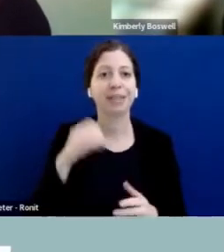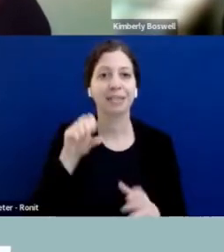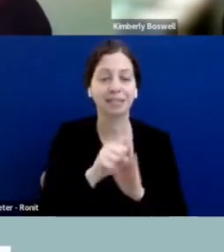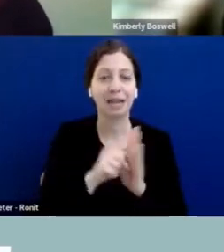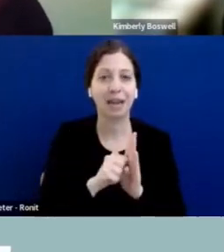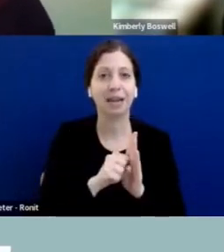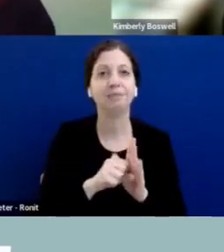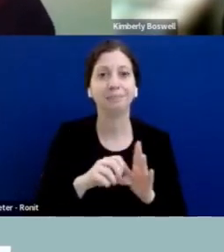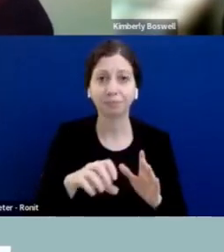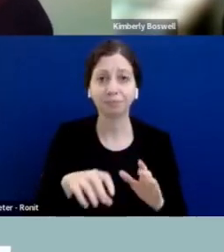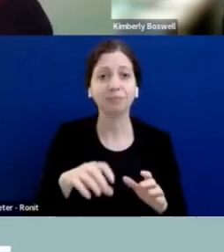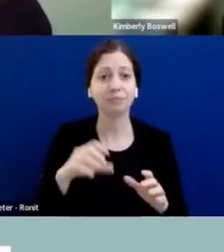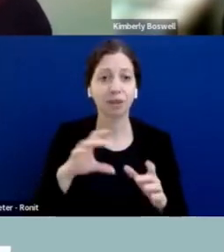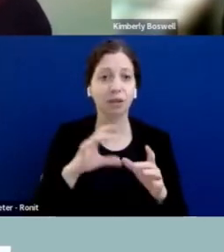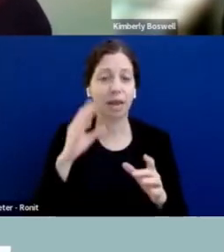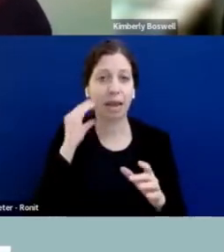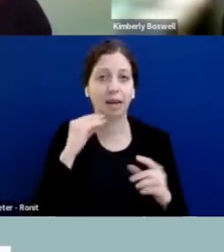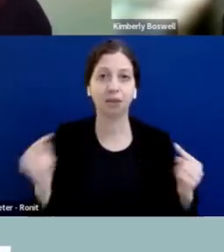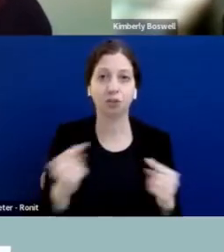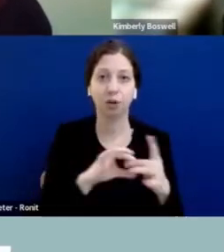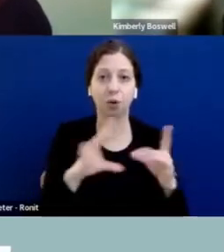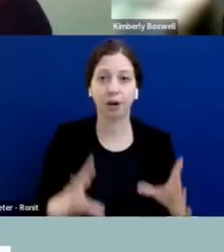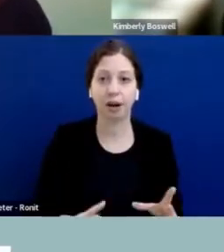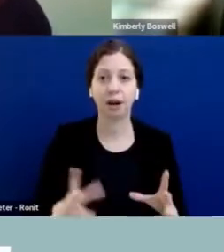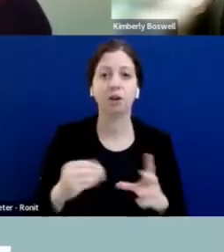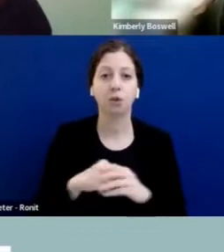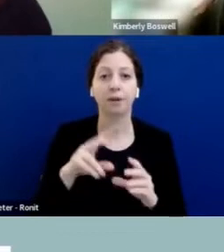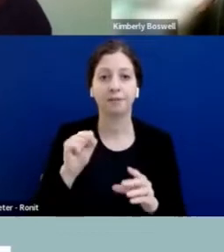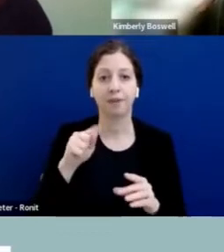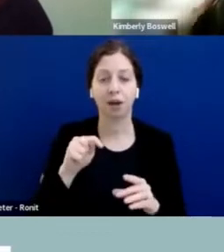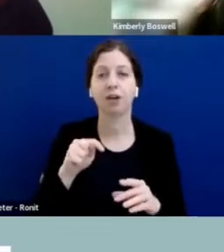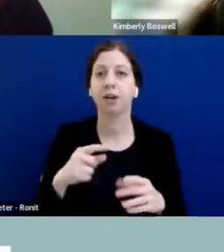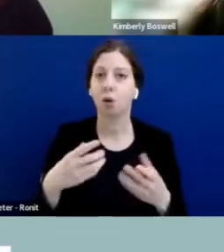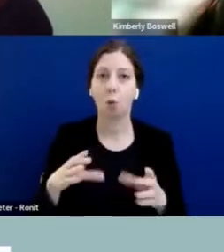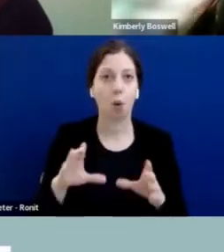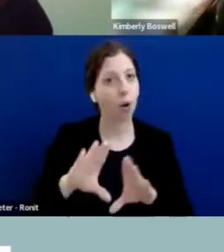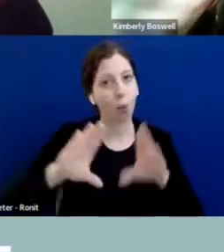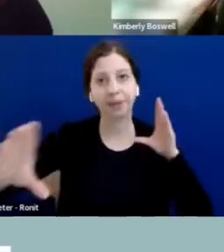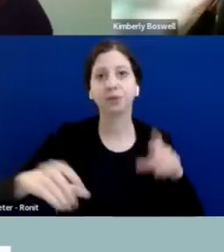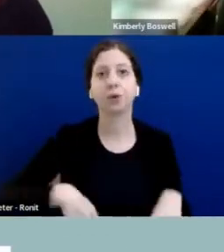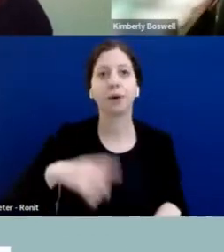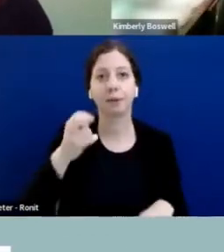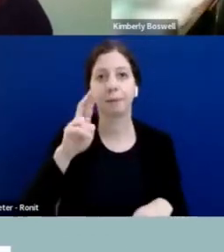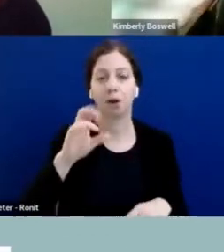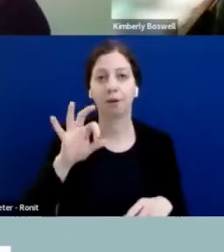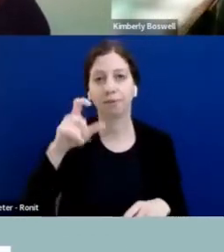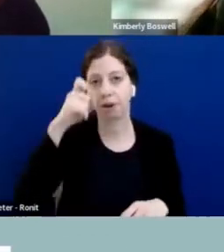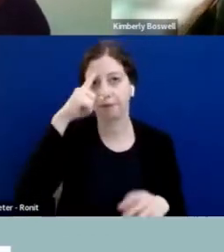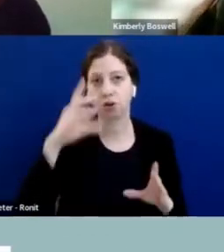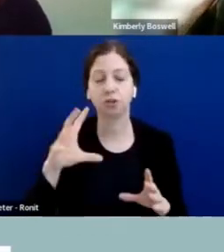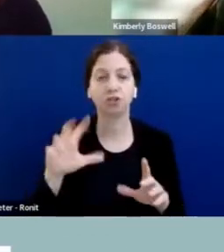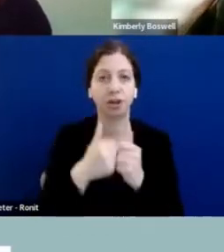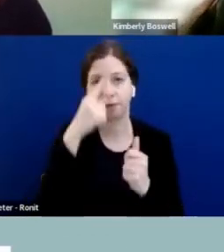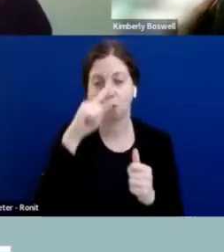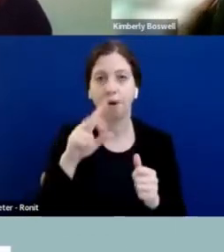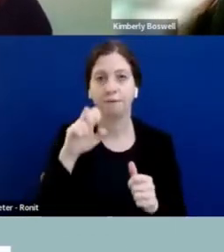also joined Veterans Collaboratives as well to wide open that door. The Mayor or the Governor's Challenge on Veteran Suicide